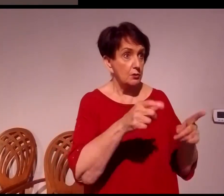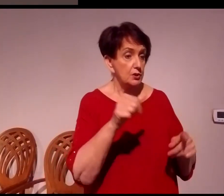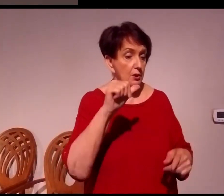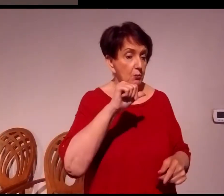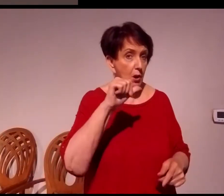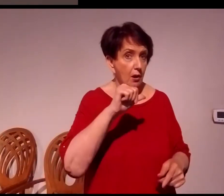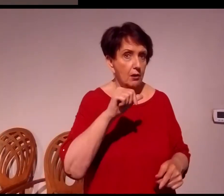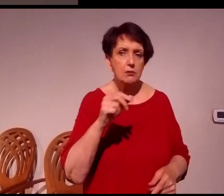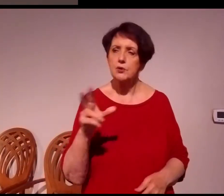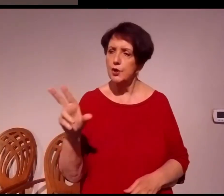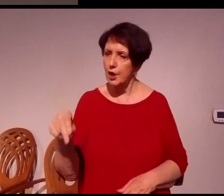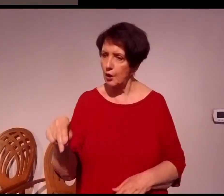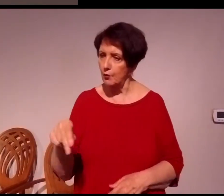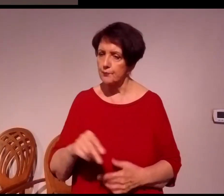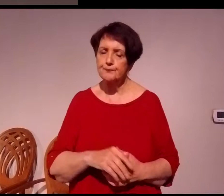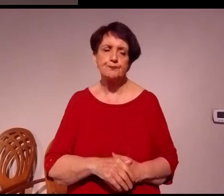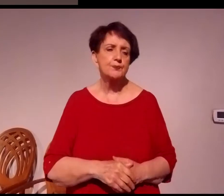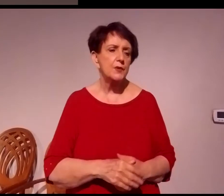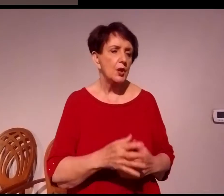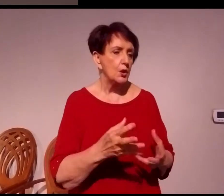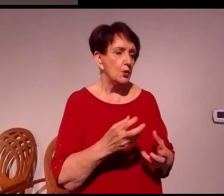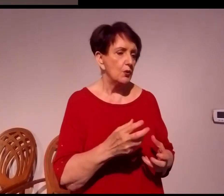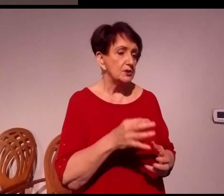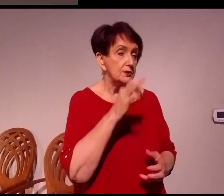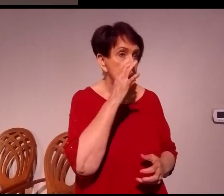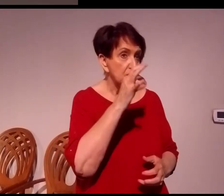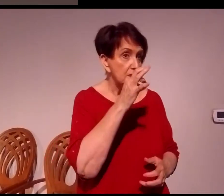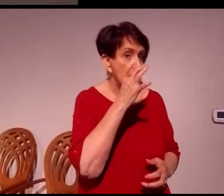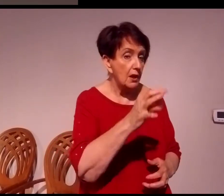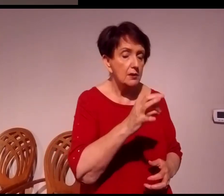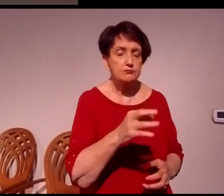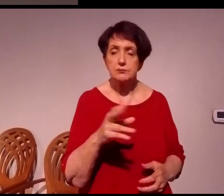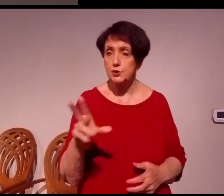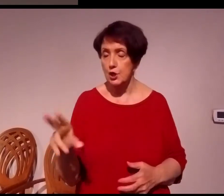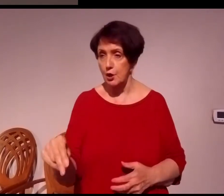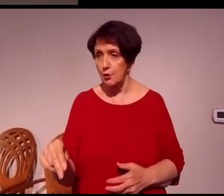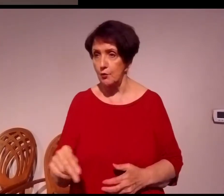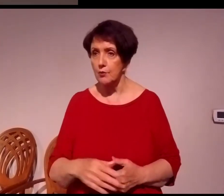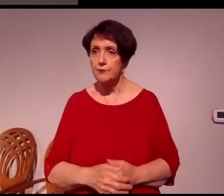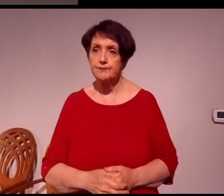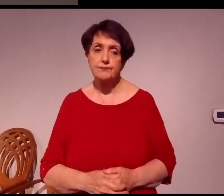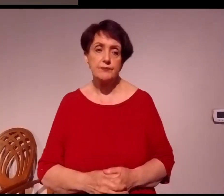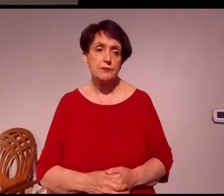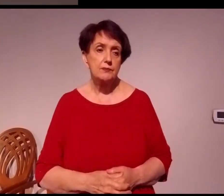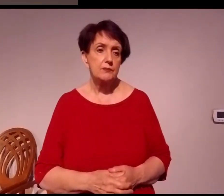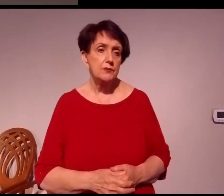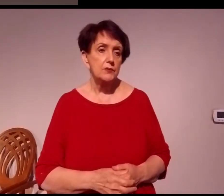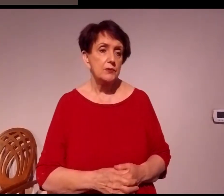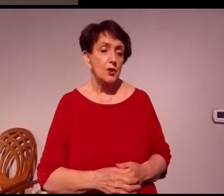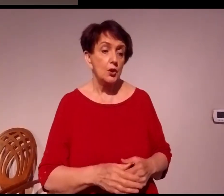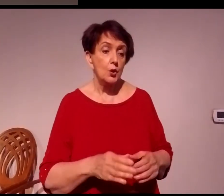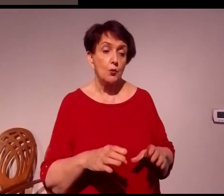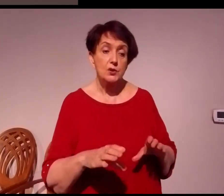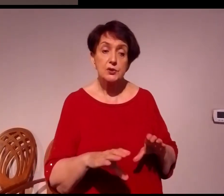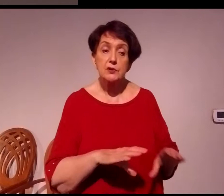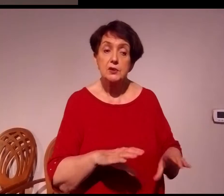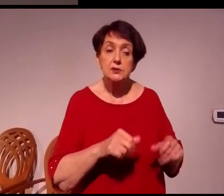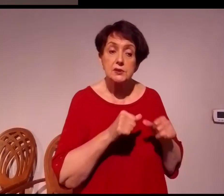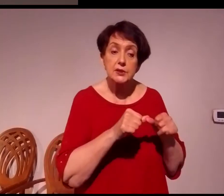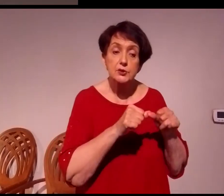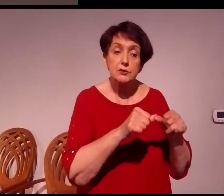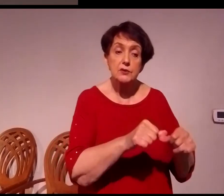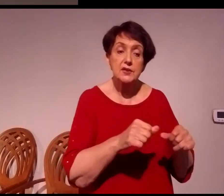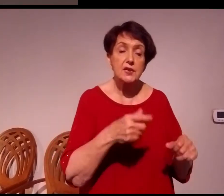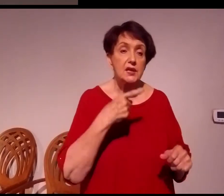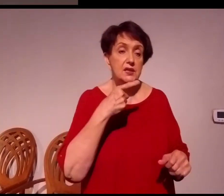No. You want to have some pot? No. You want to keep doing this addictive behavior? No.